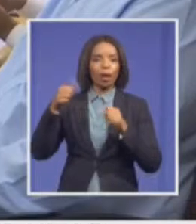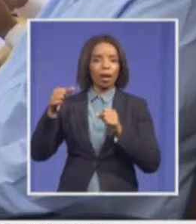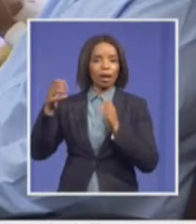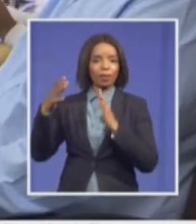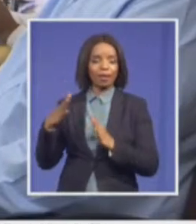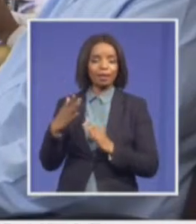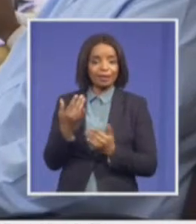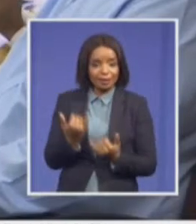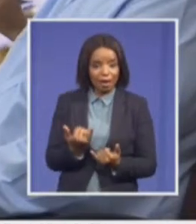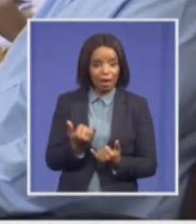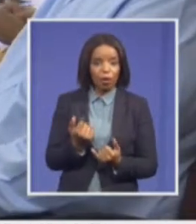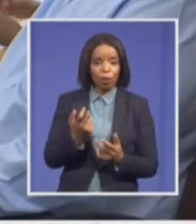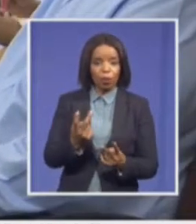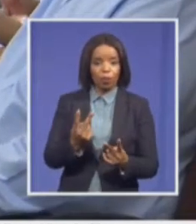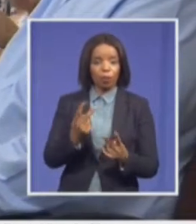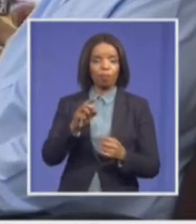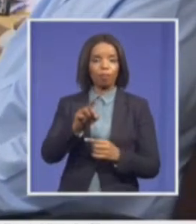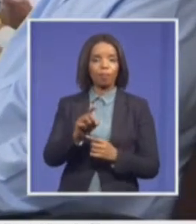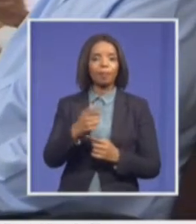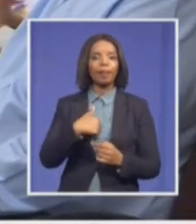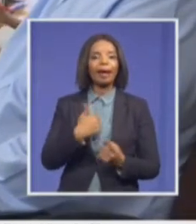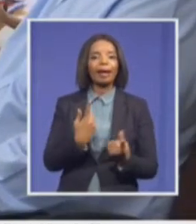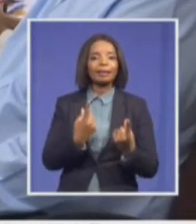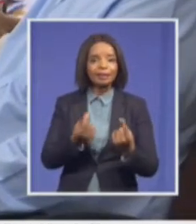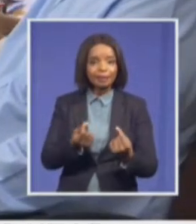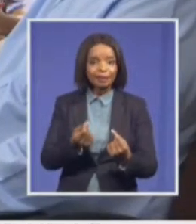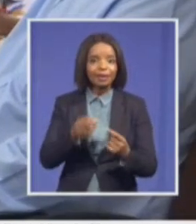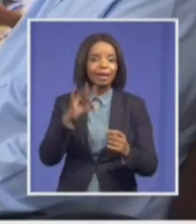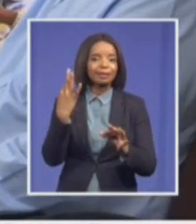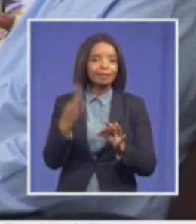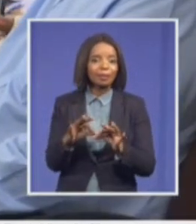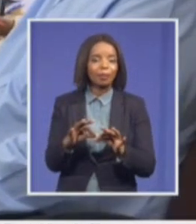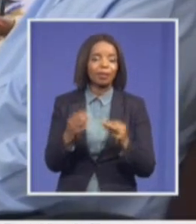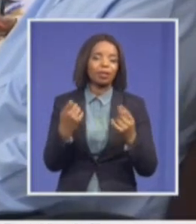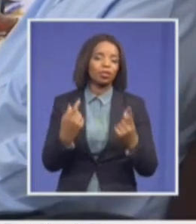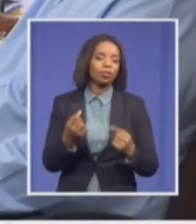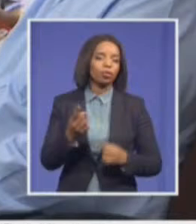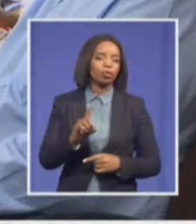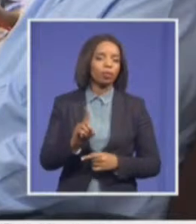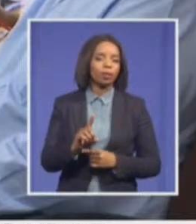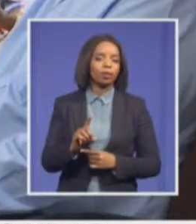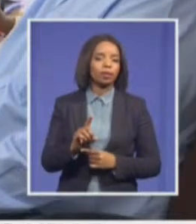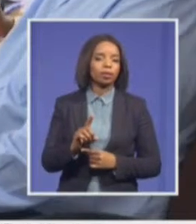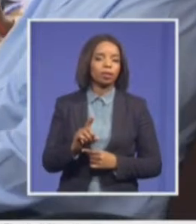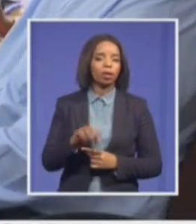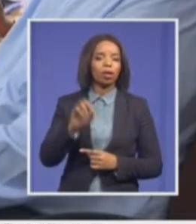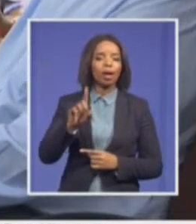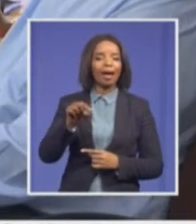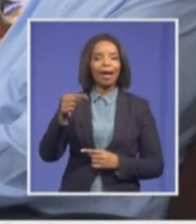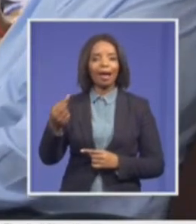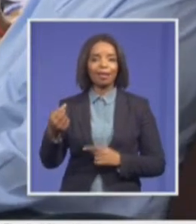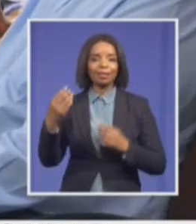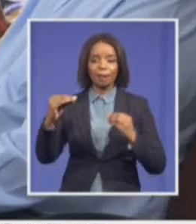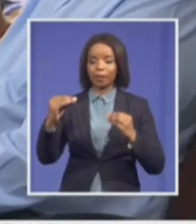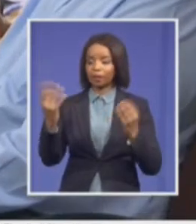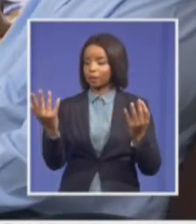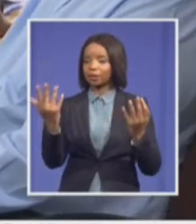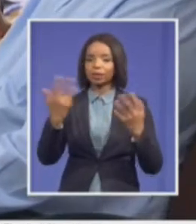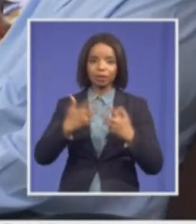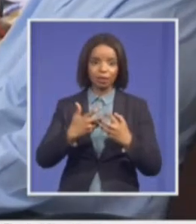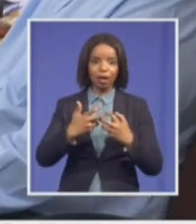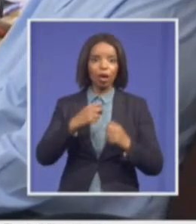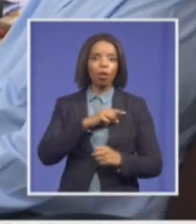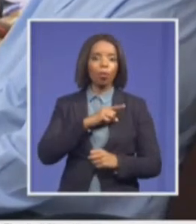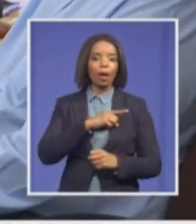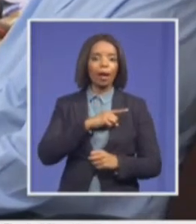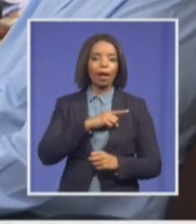to bring the other competing business to the table, negotiating table, so we can talk. So now it puts